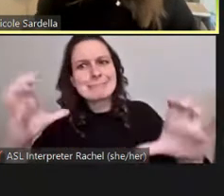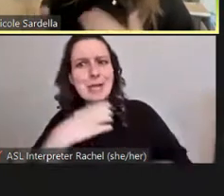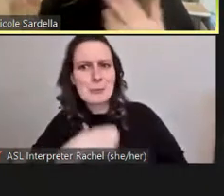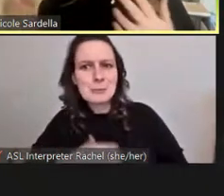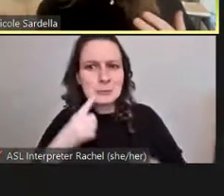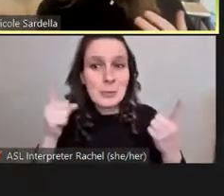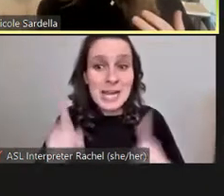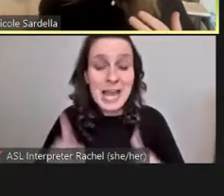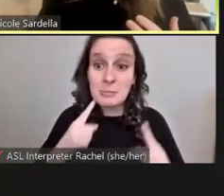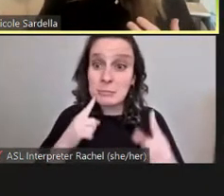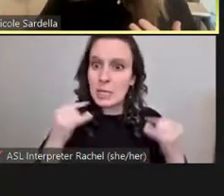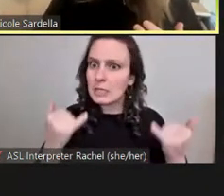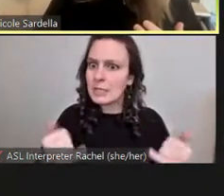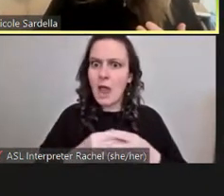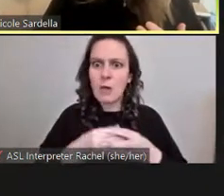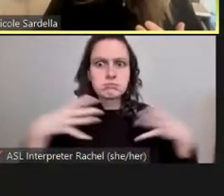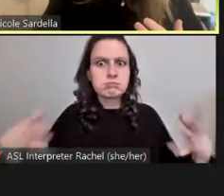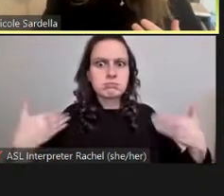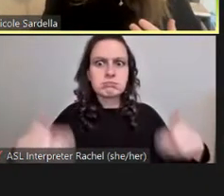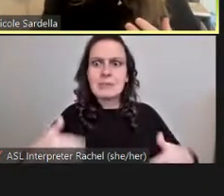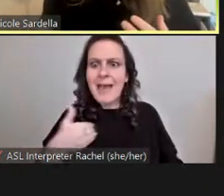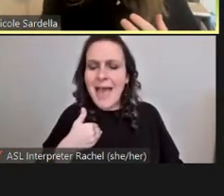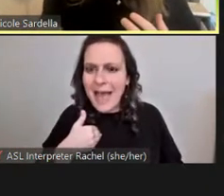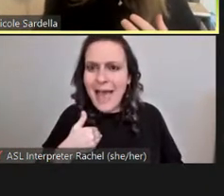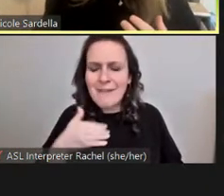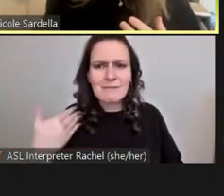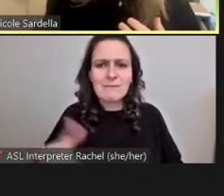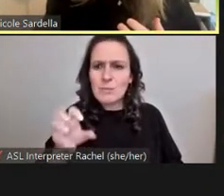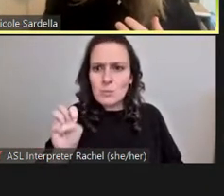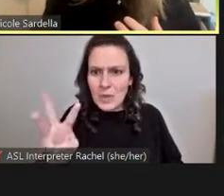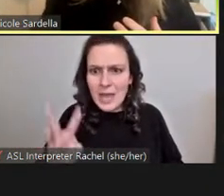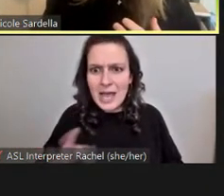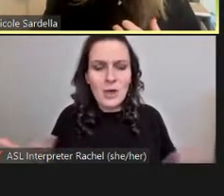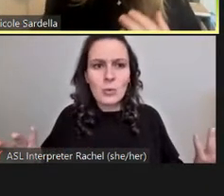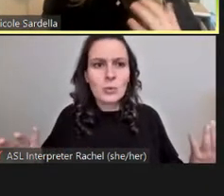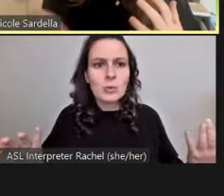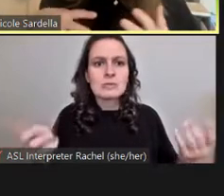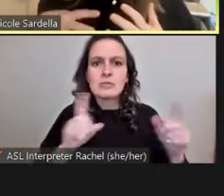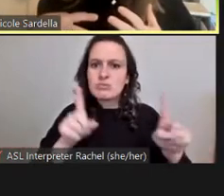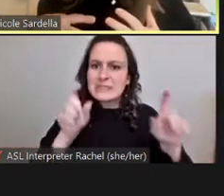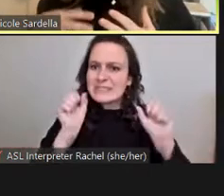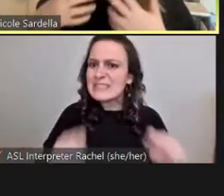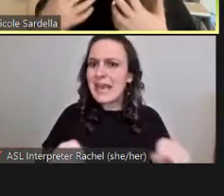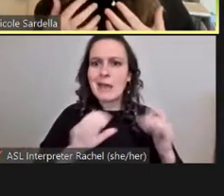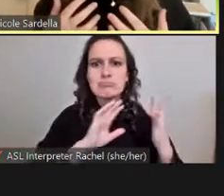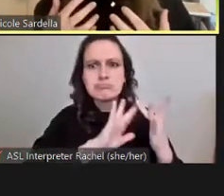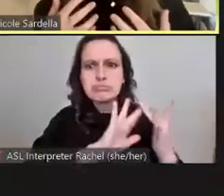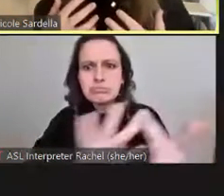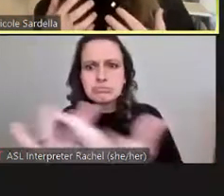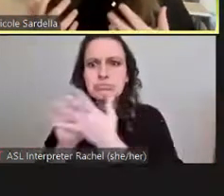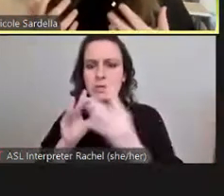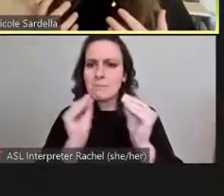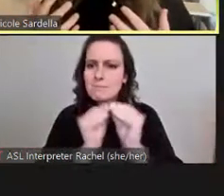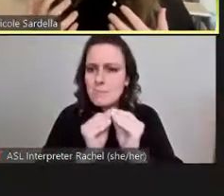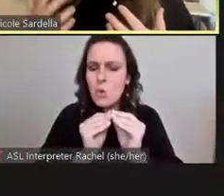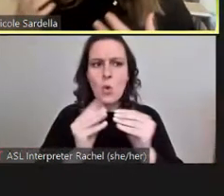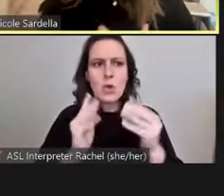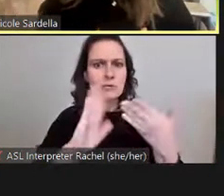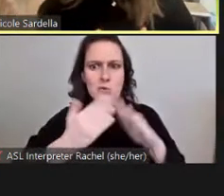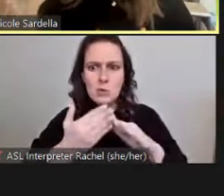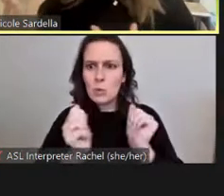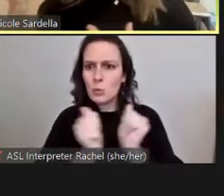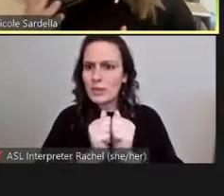about expanding the reach of audio description services and